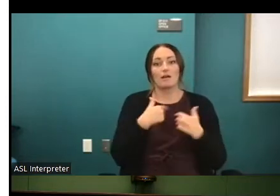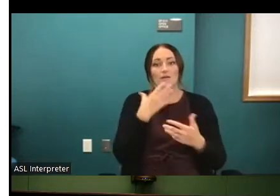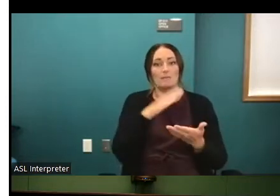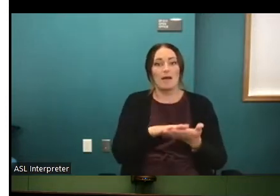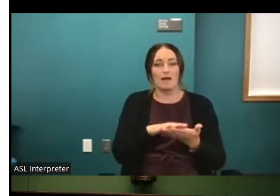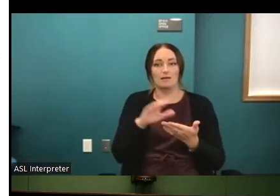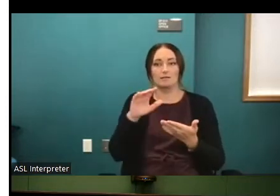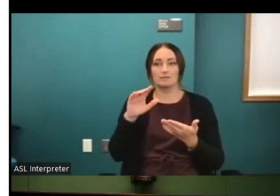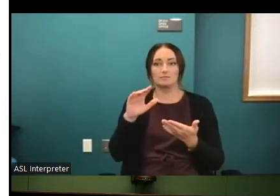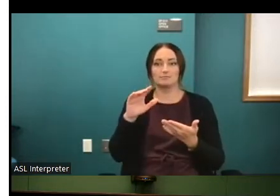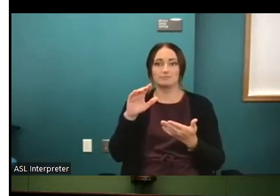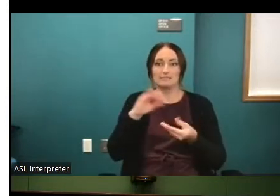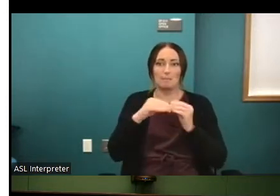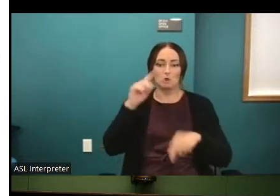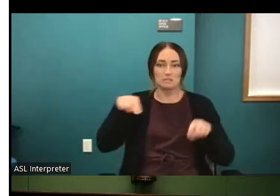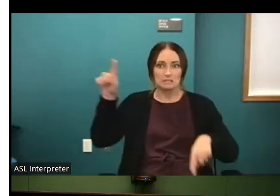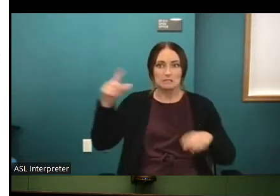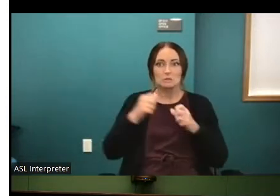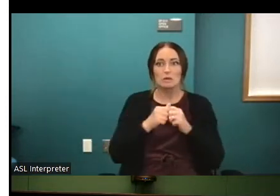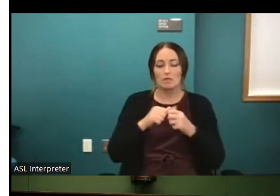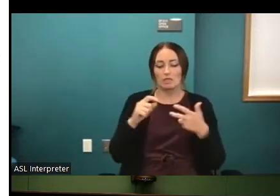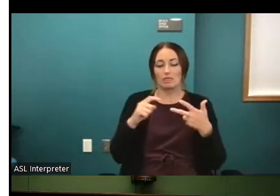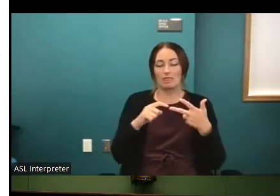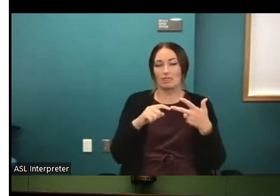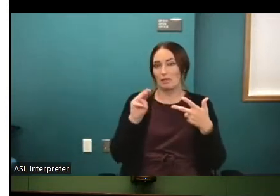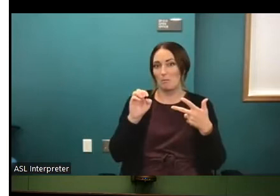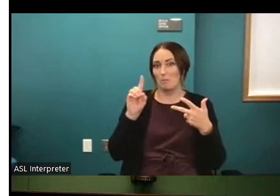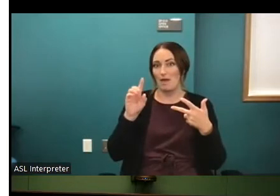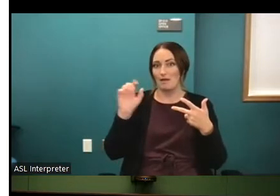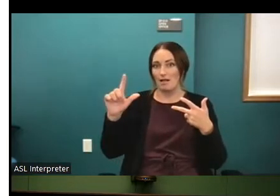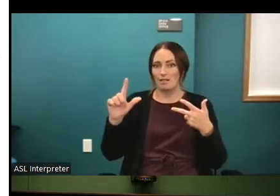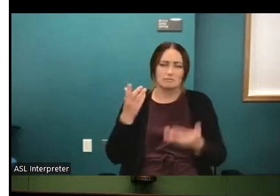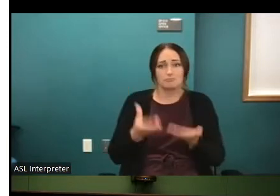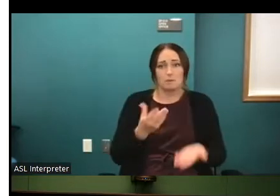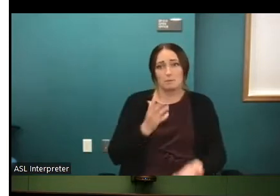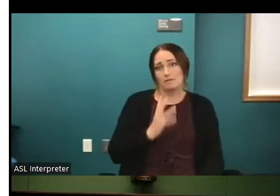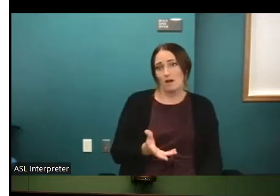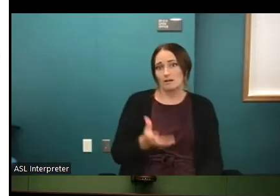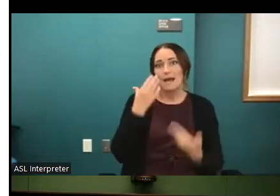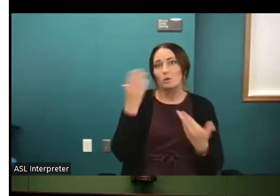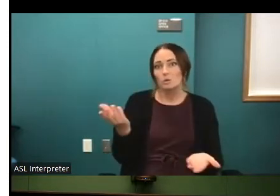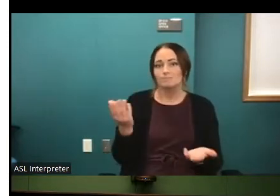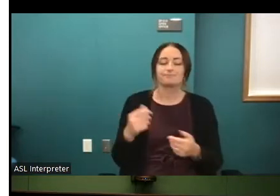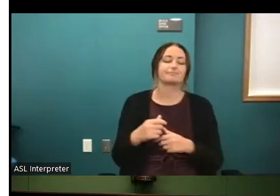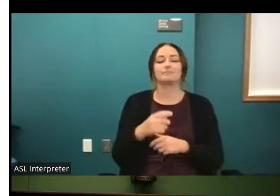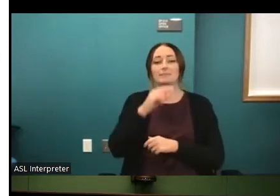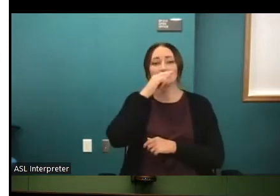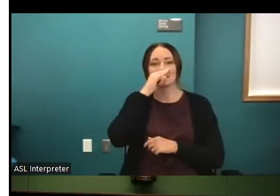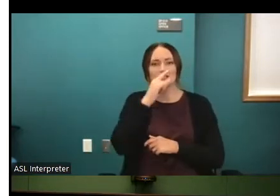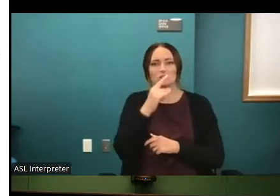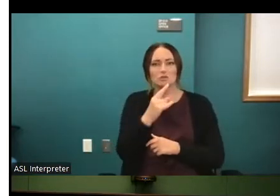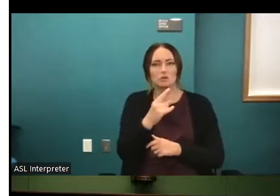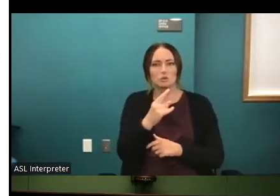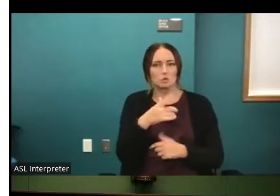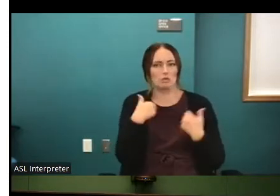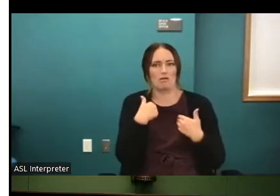with Medel, it might be fine. I don't know, right? And these kids are too young to do word rec. They're